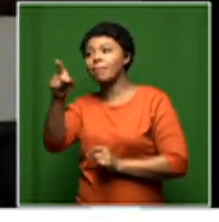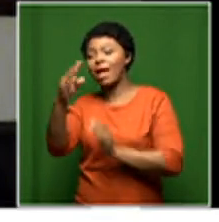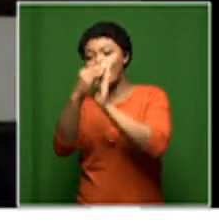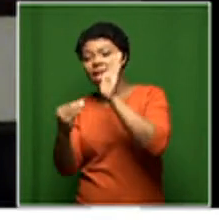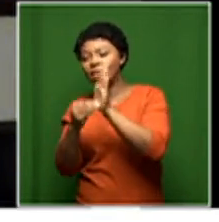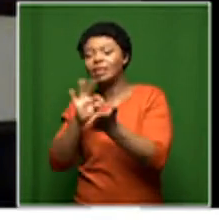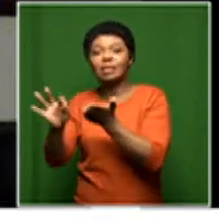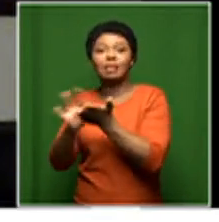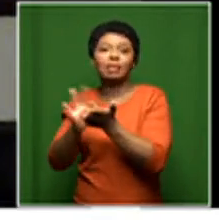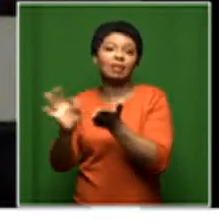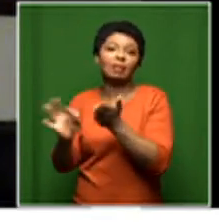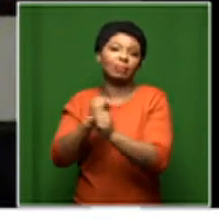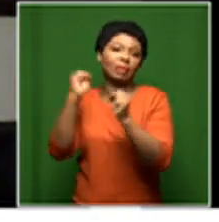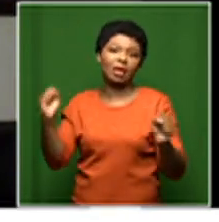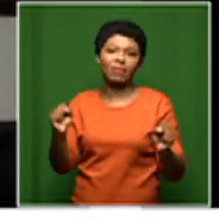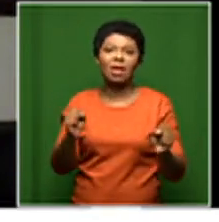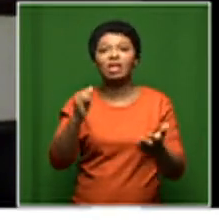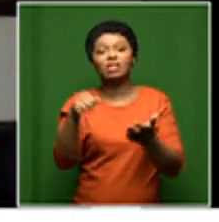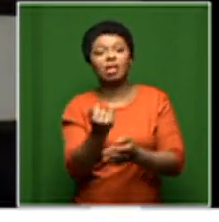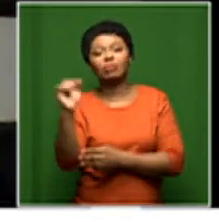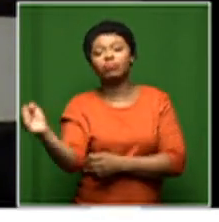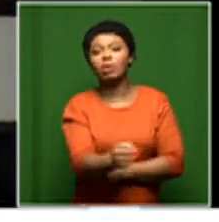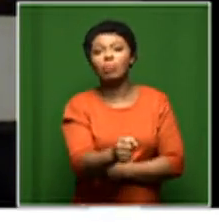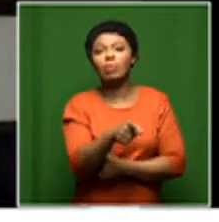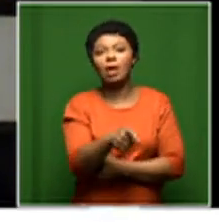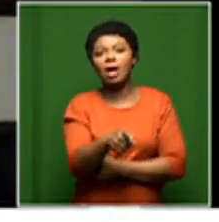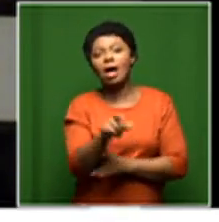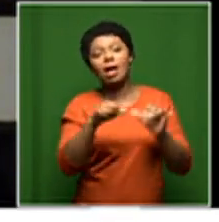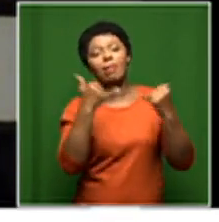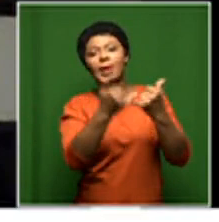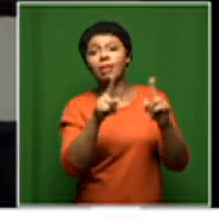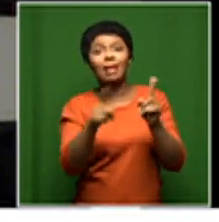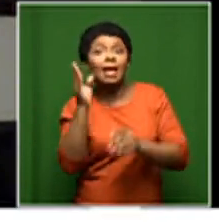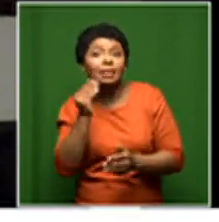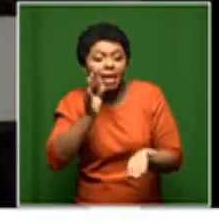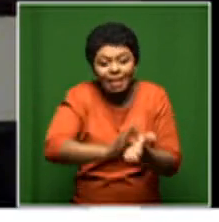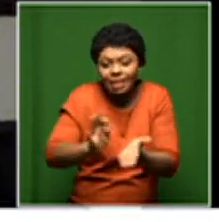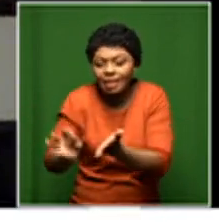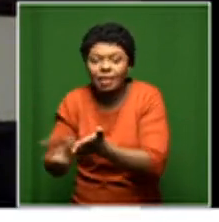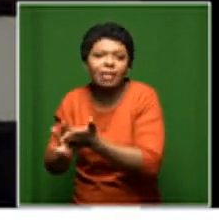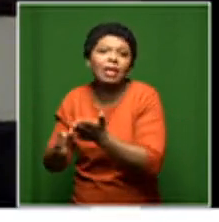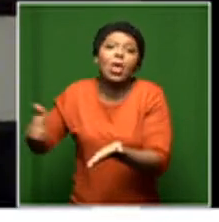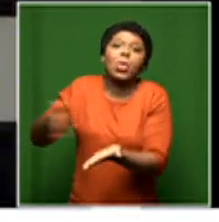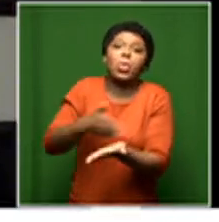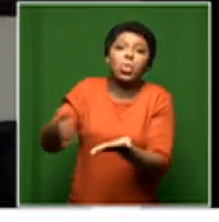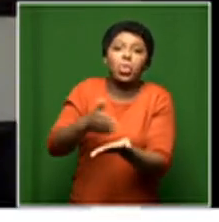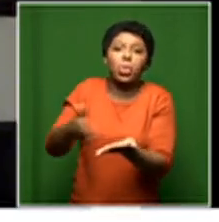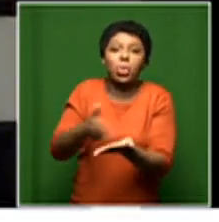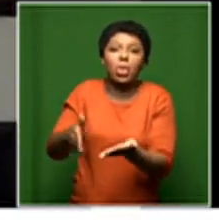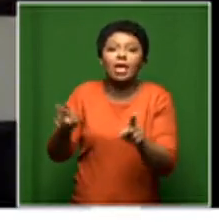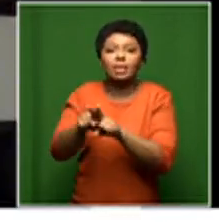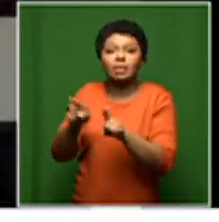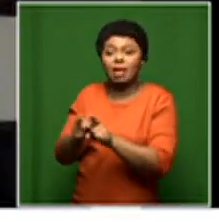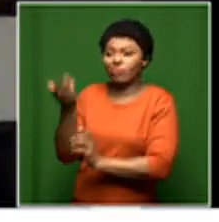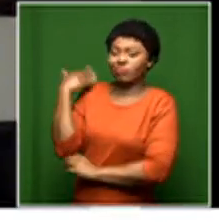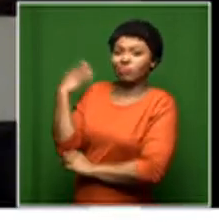individuals were involved in appointing companies that have no experience in cleaning. And also from the previous